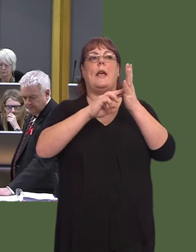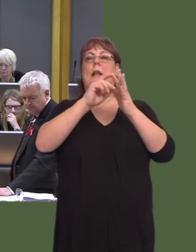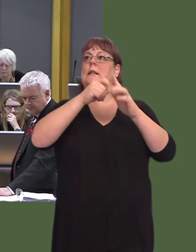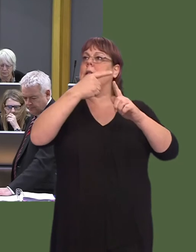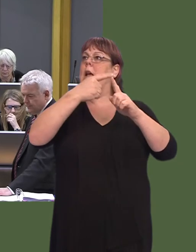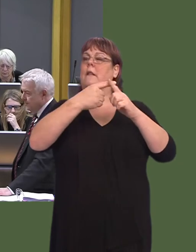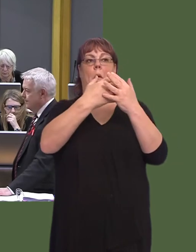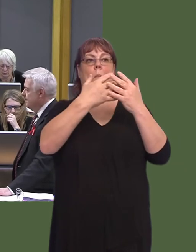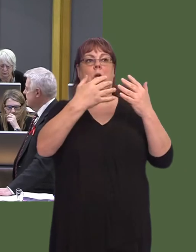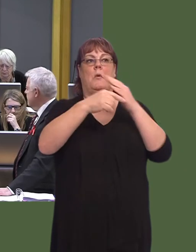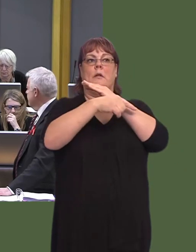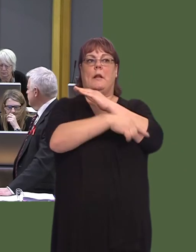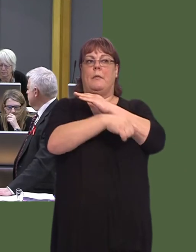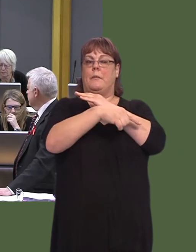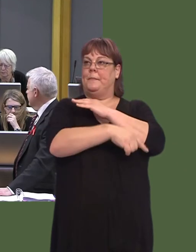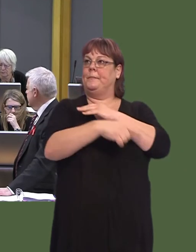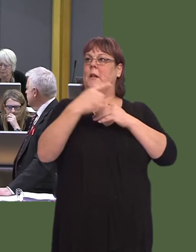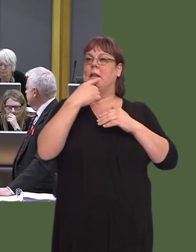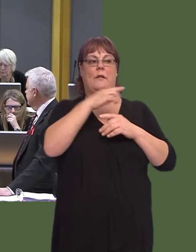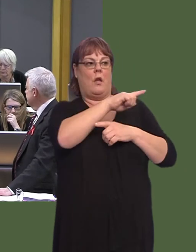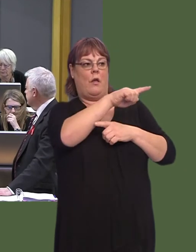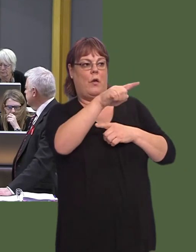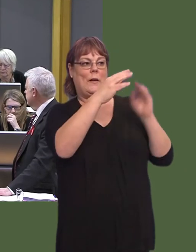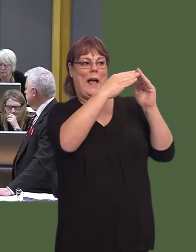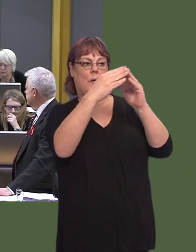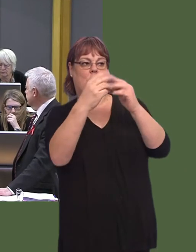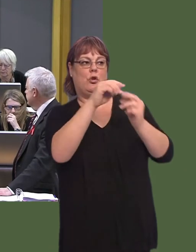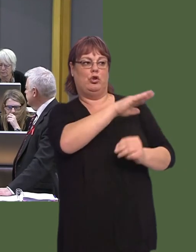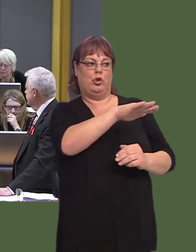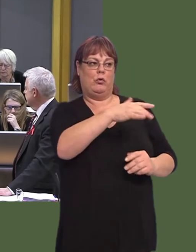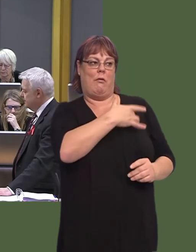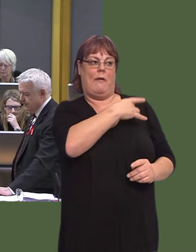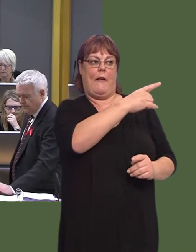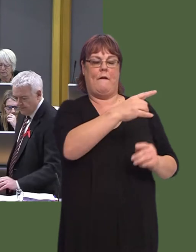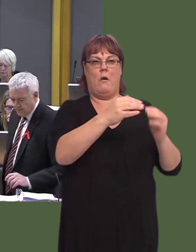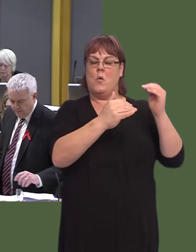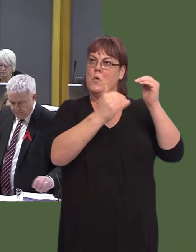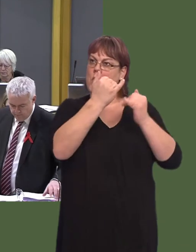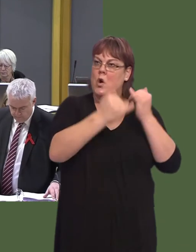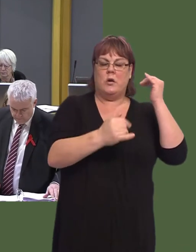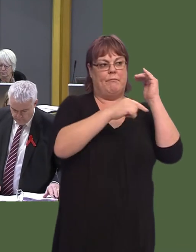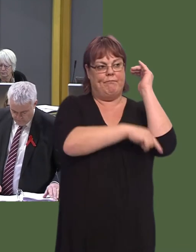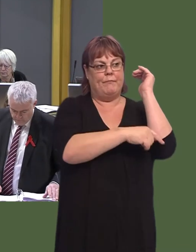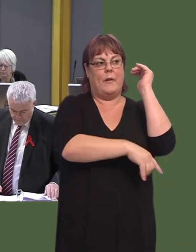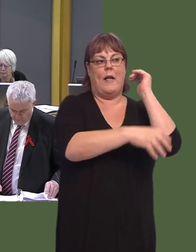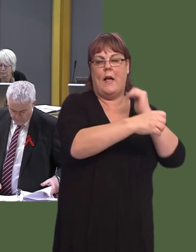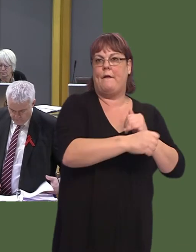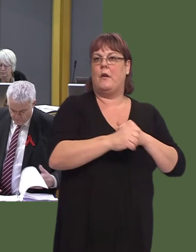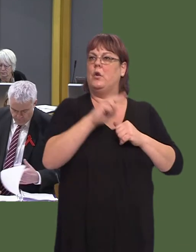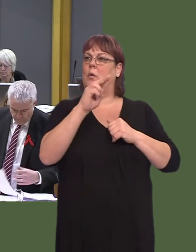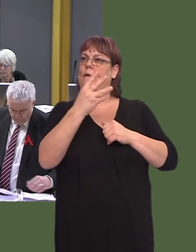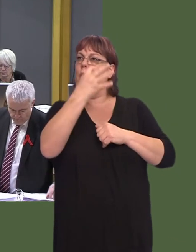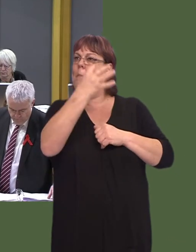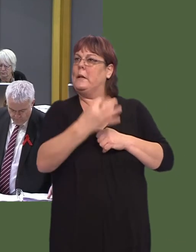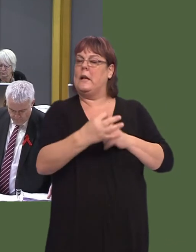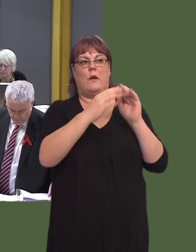suggests that households containing children have a higher rate of income deprivation than the overall population, with 24% of such households